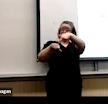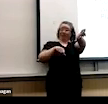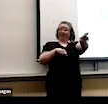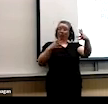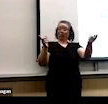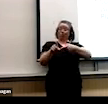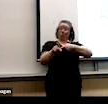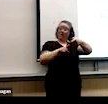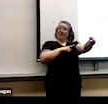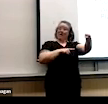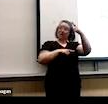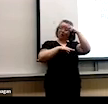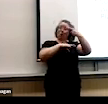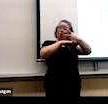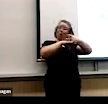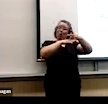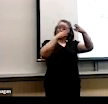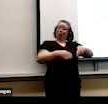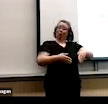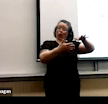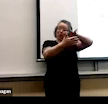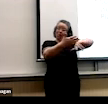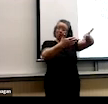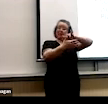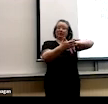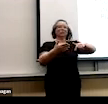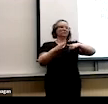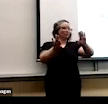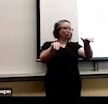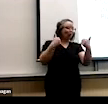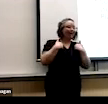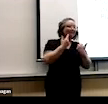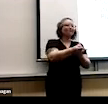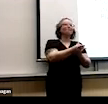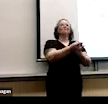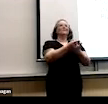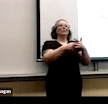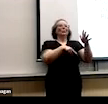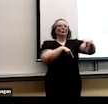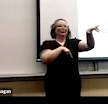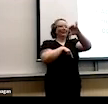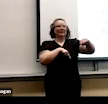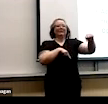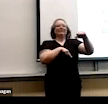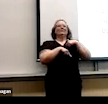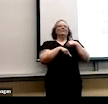all of those pieces are lining up and identify where there might be gaps.